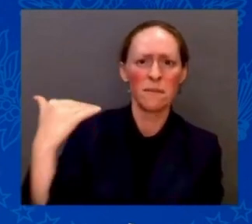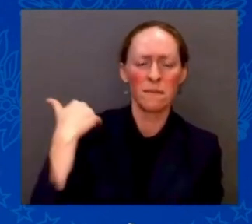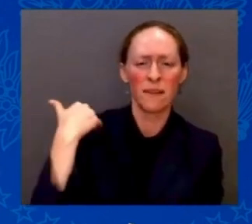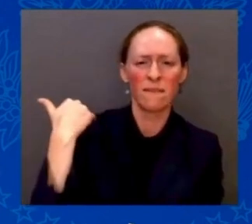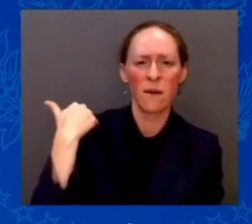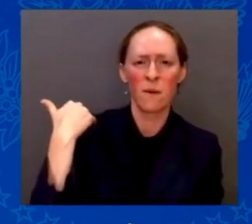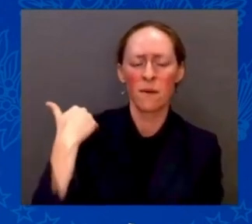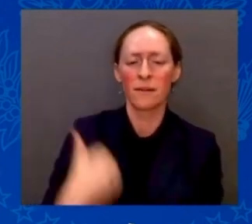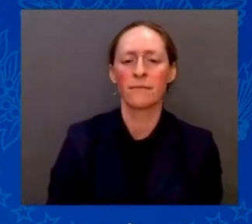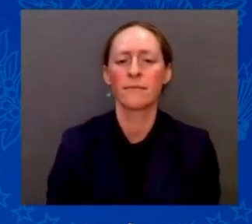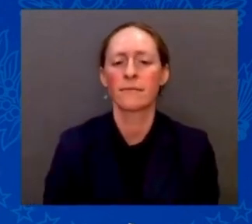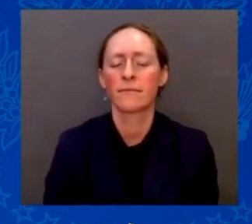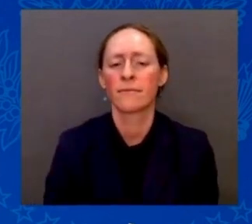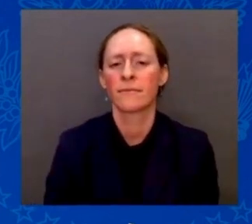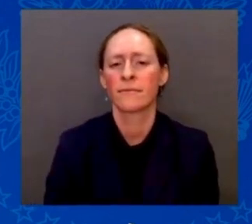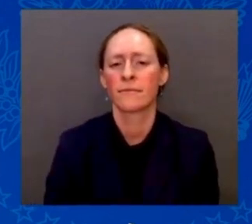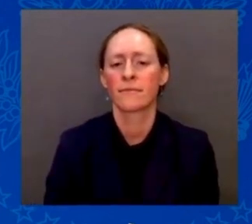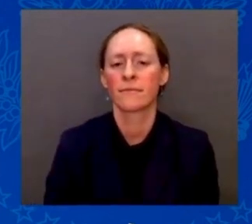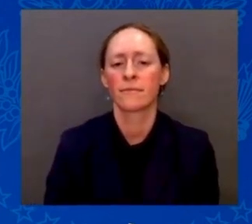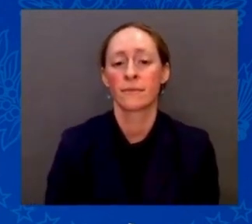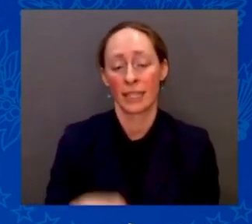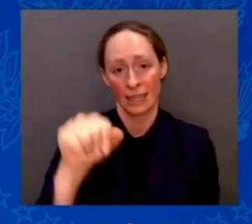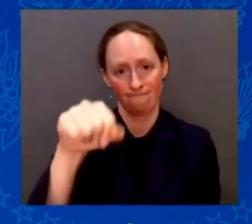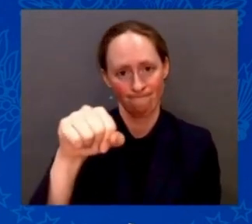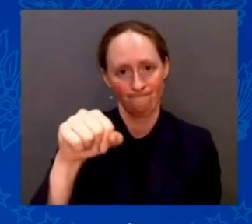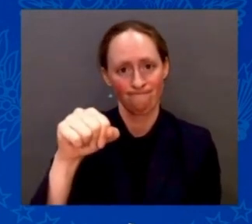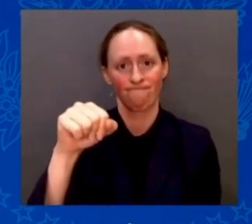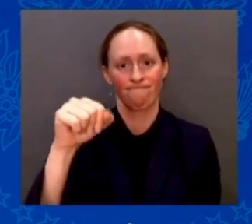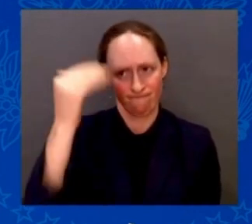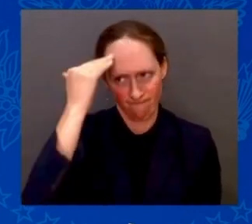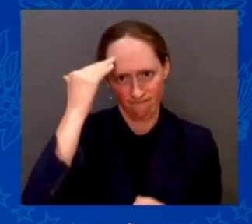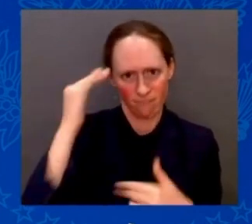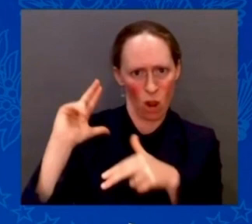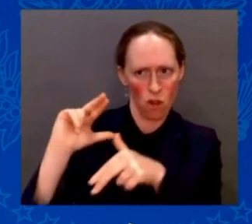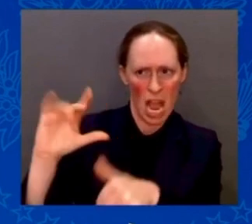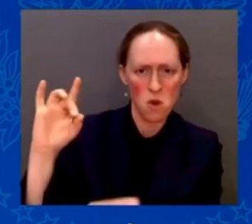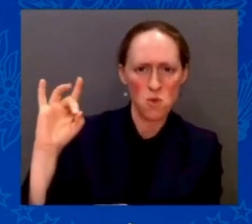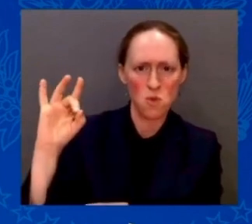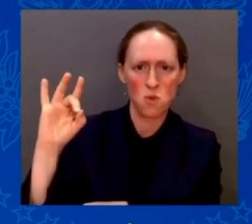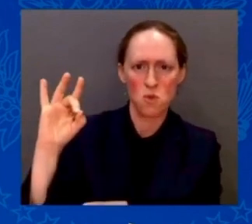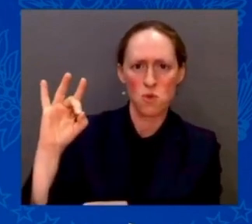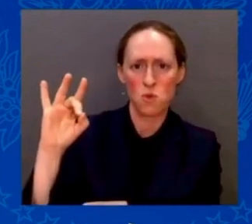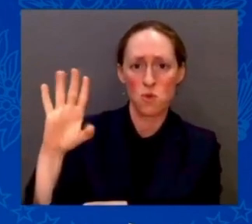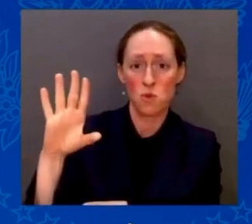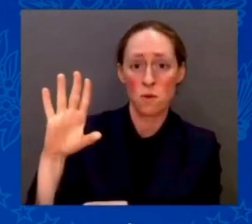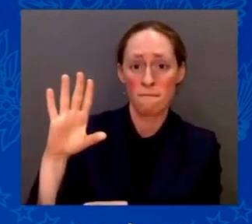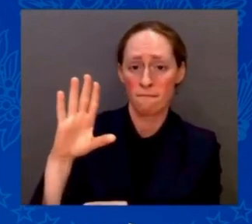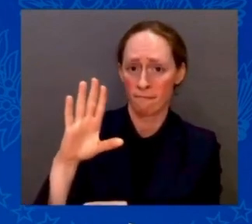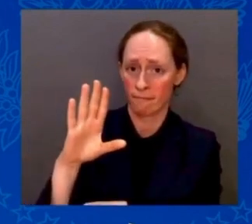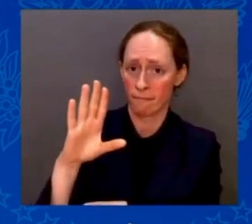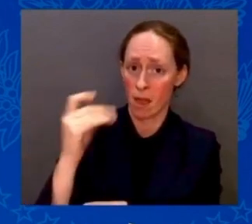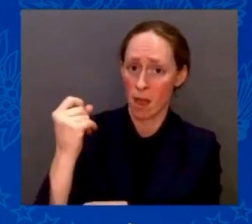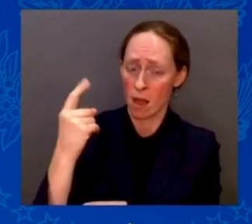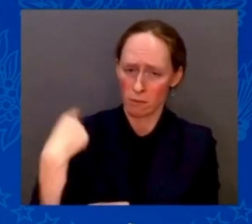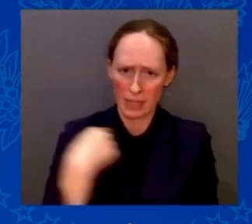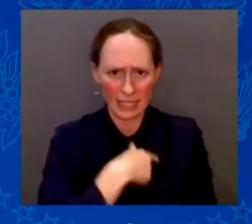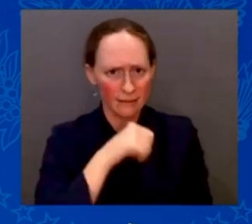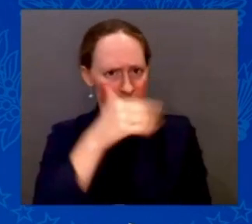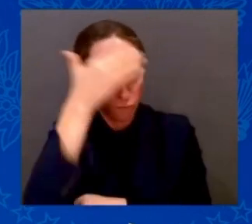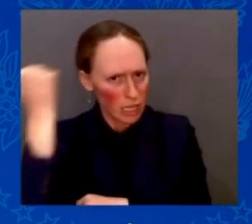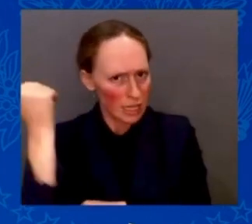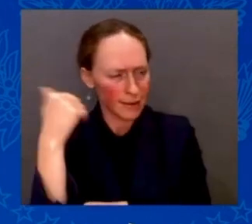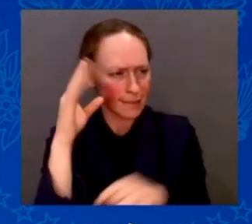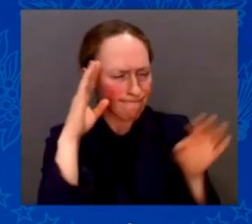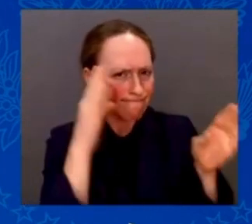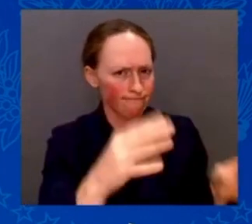rebuilding efforts in Maui. We were out there, and many of you were there as well. It's devastating what happened there. When I took office,